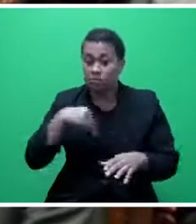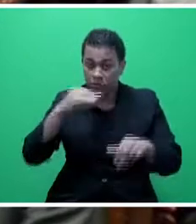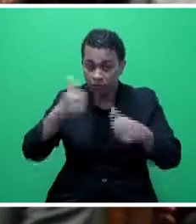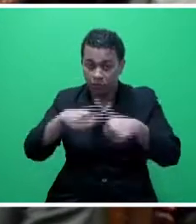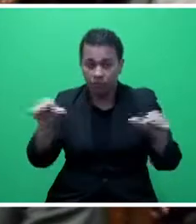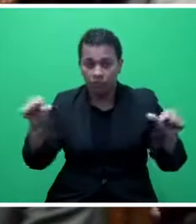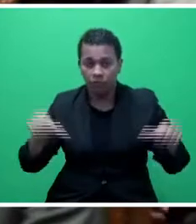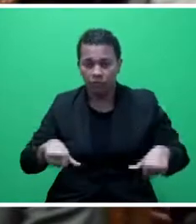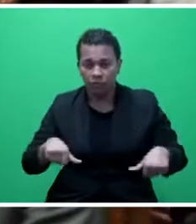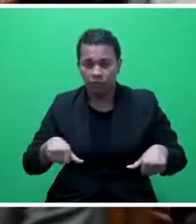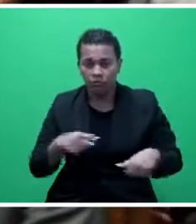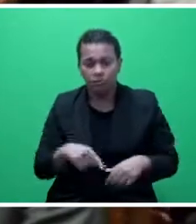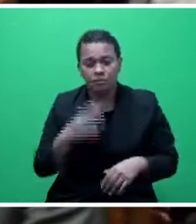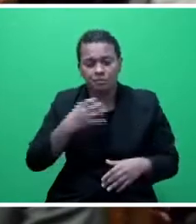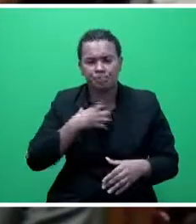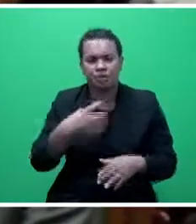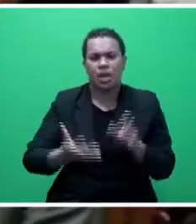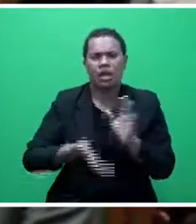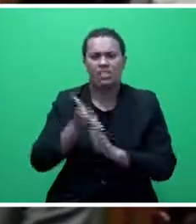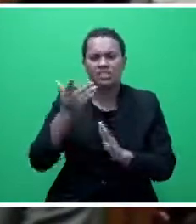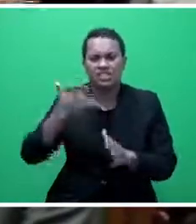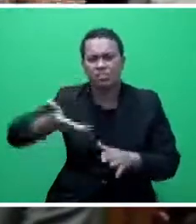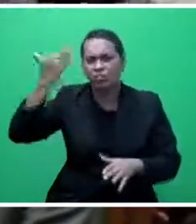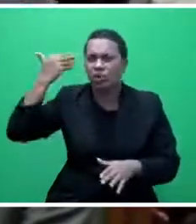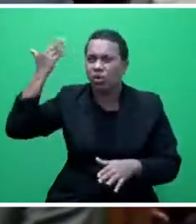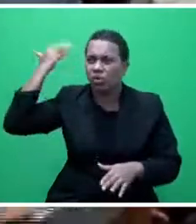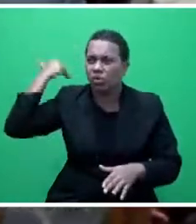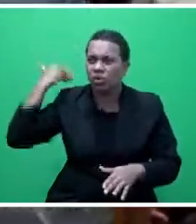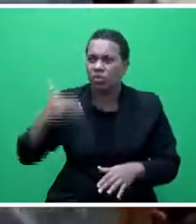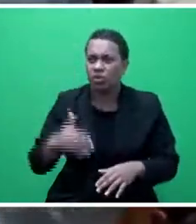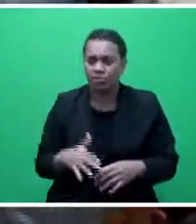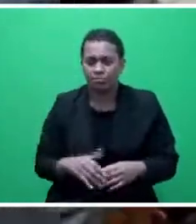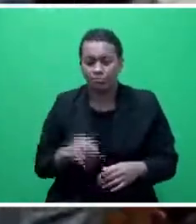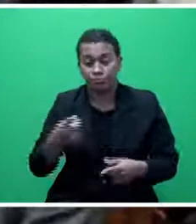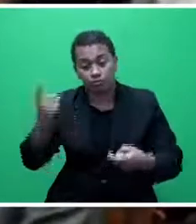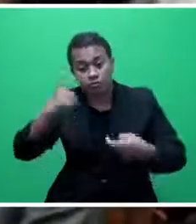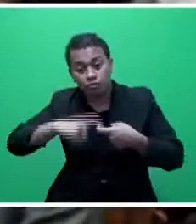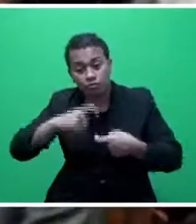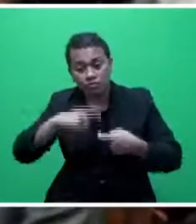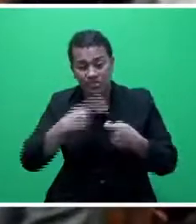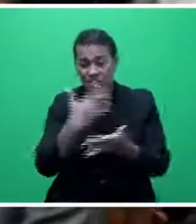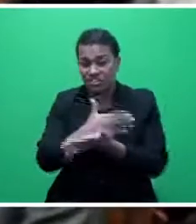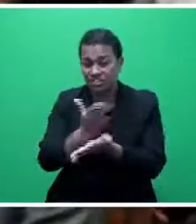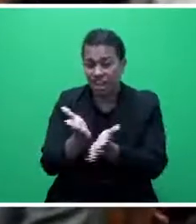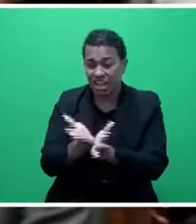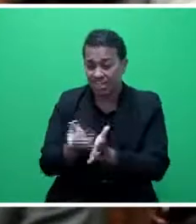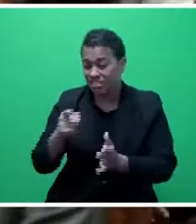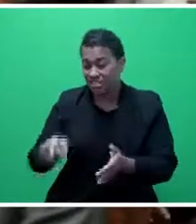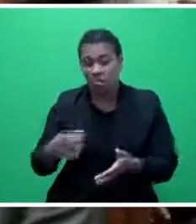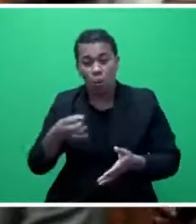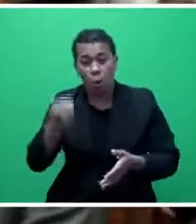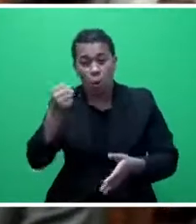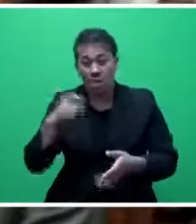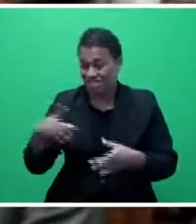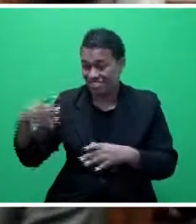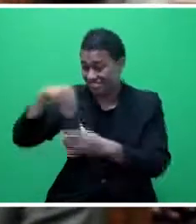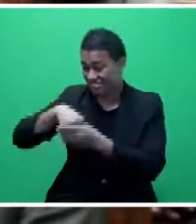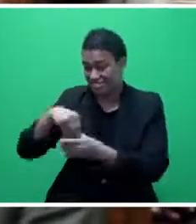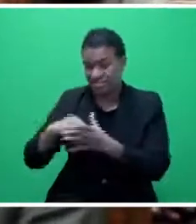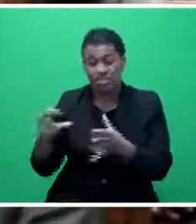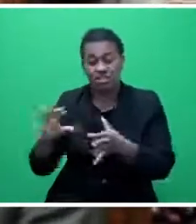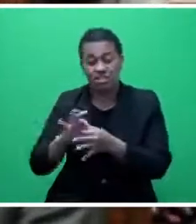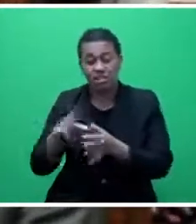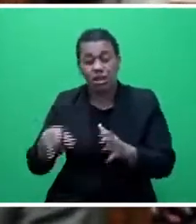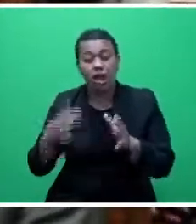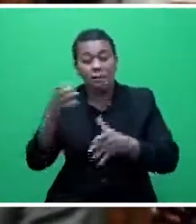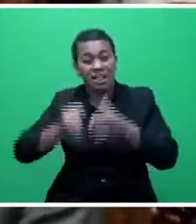used to be. The farmers to the cooperative as Class B shareholders in Fiji Dairy are getting a dividend every year.